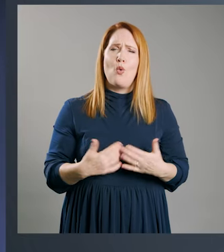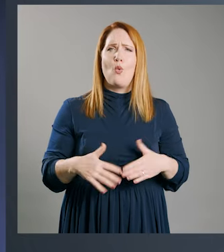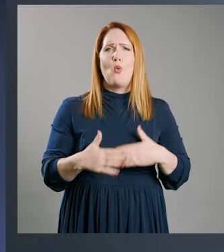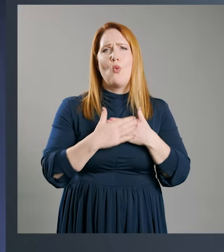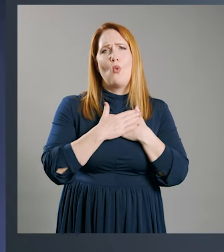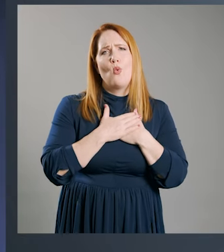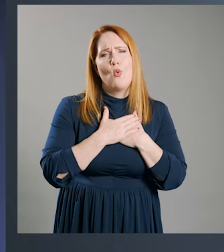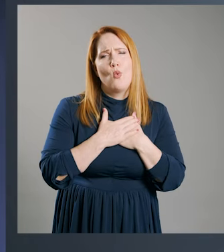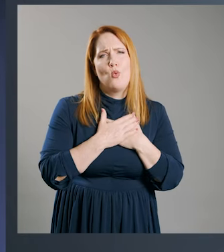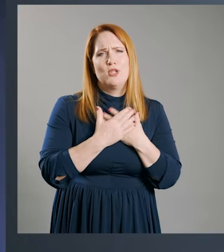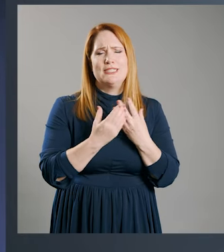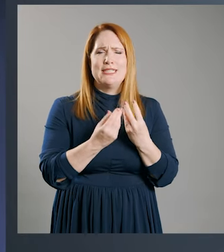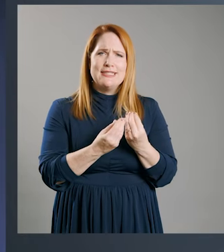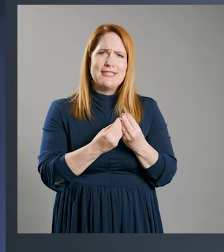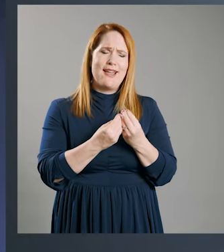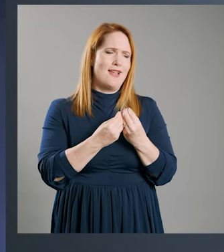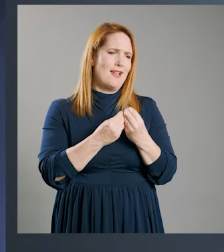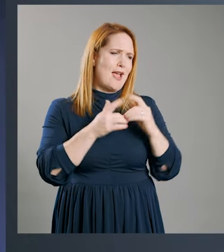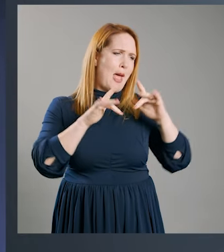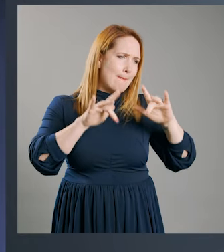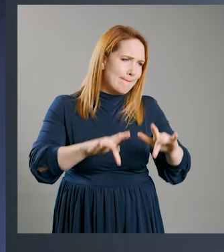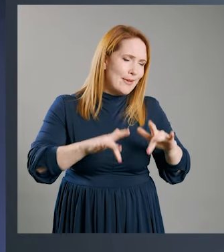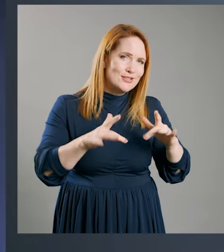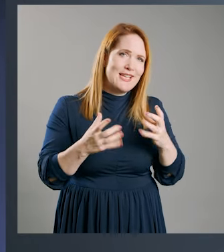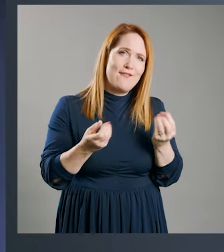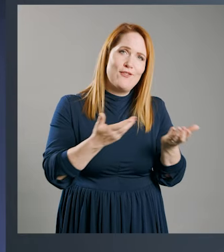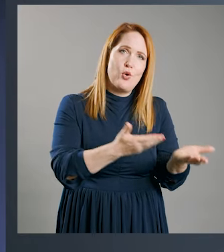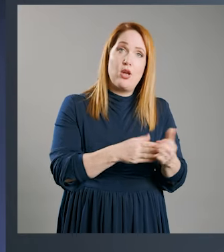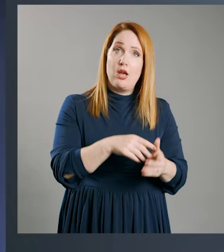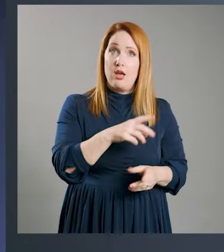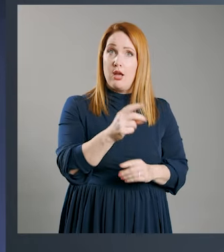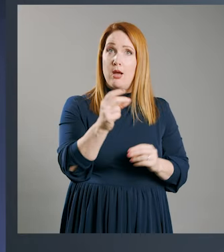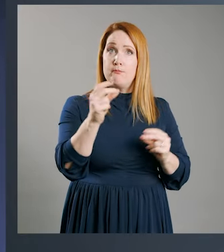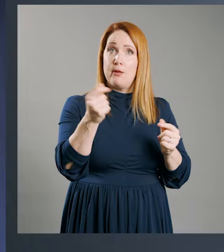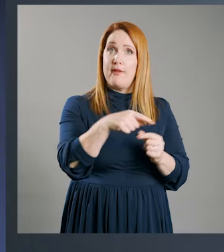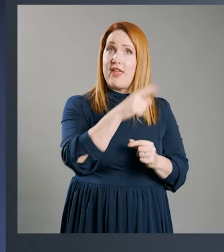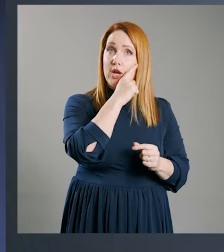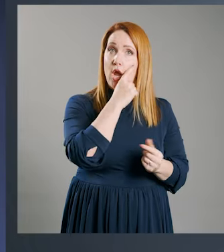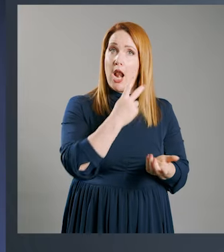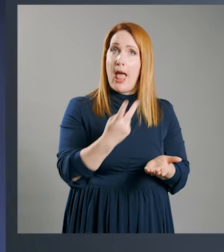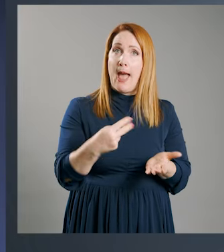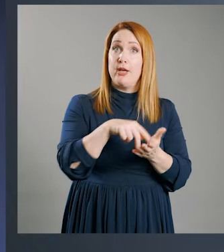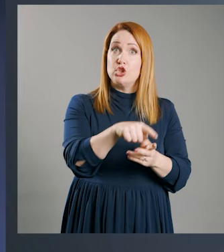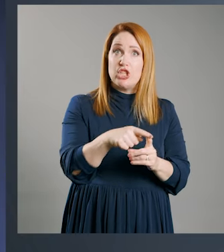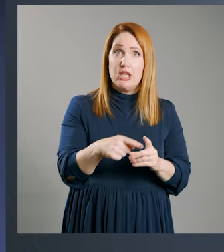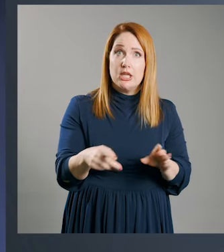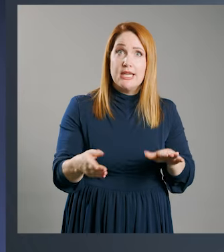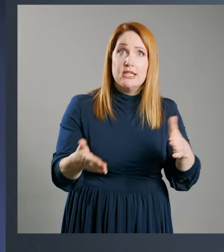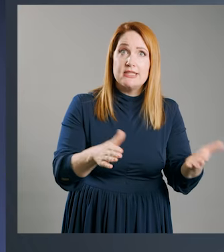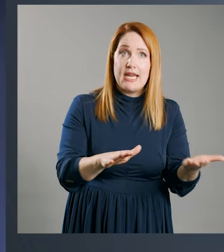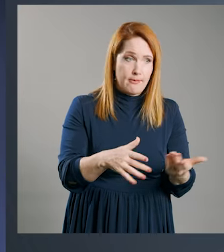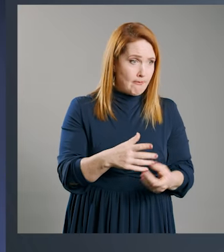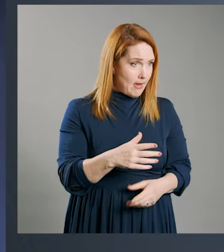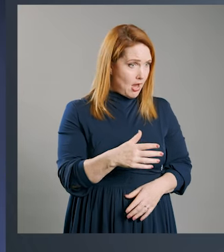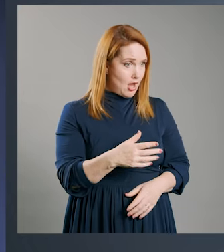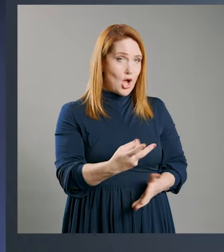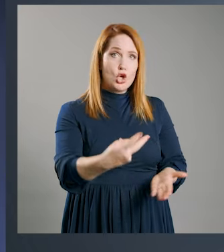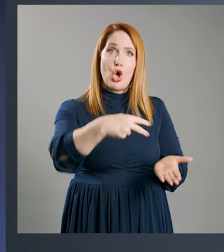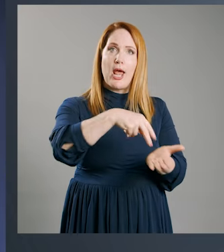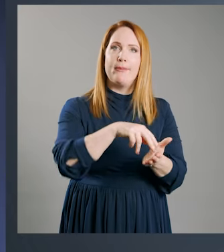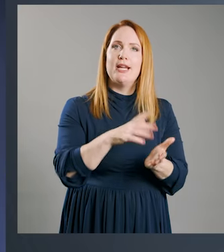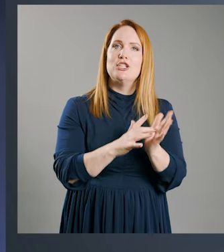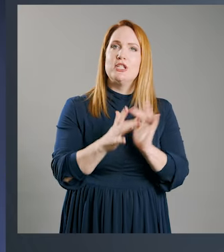tender, how compassionate, how merciful. And immediately we're told she got up. She'd been dead and she got